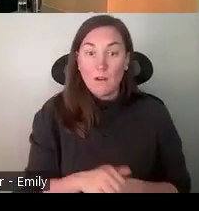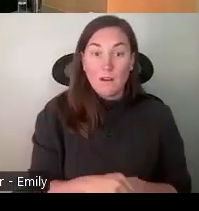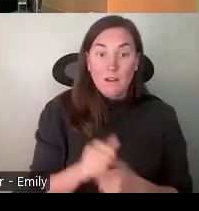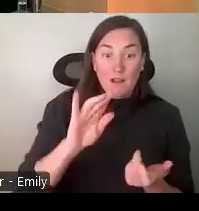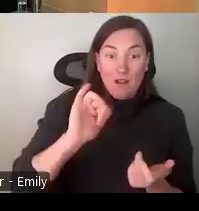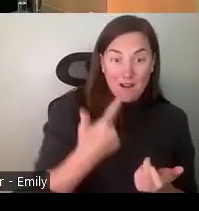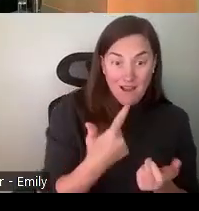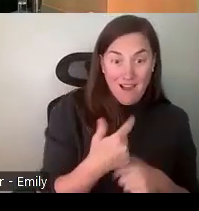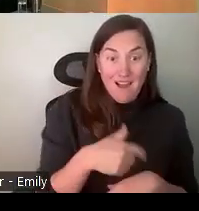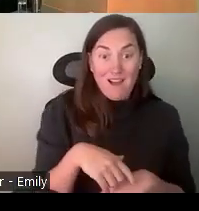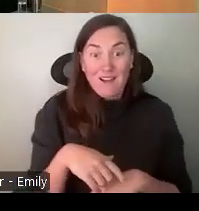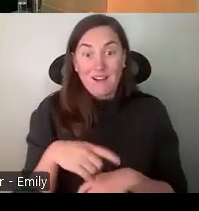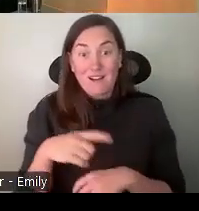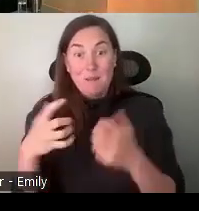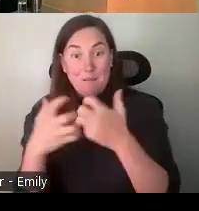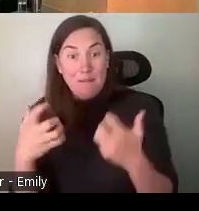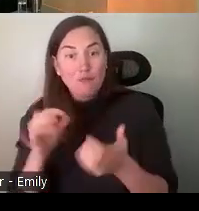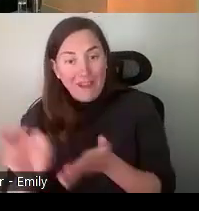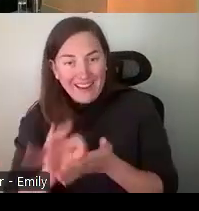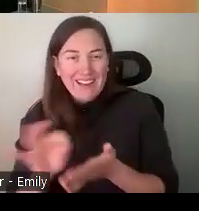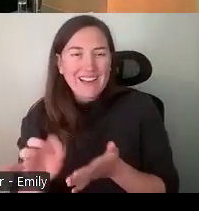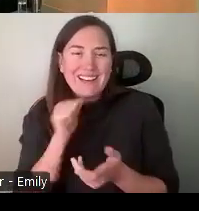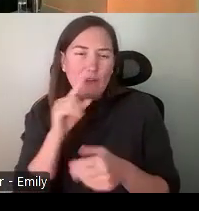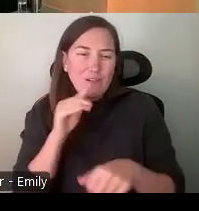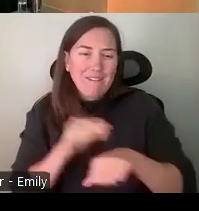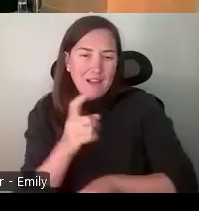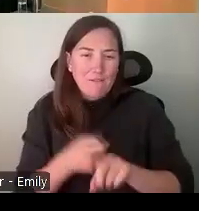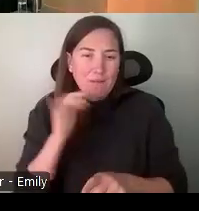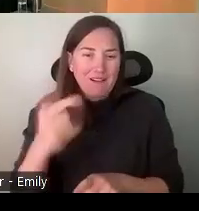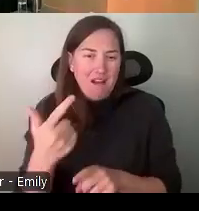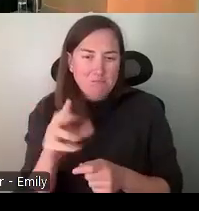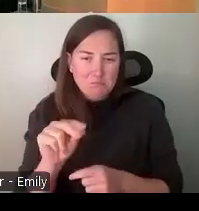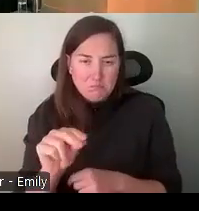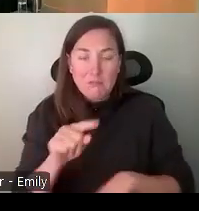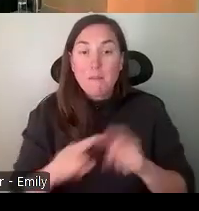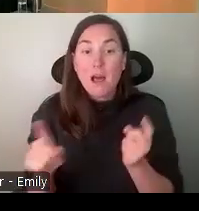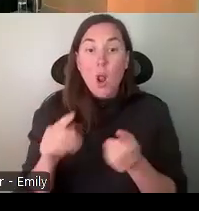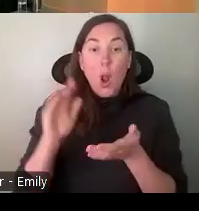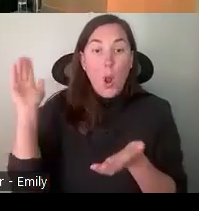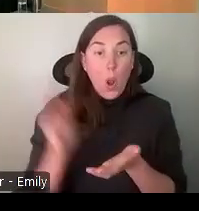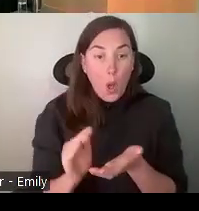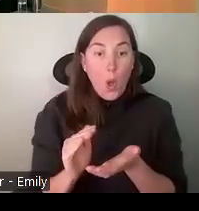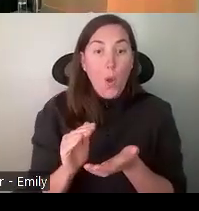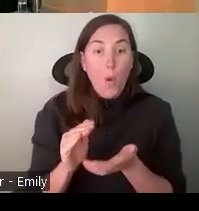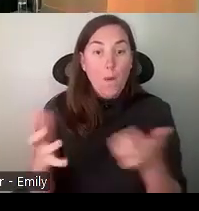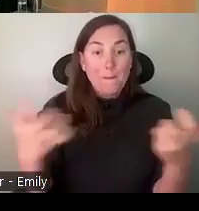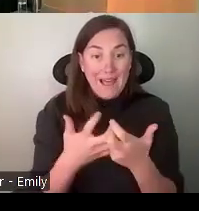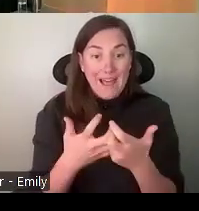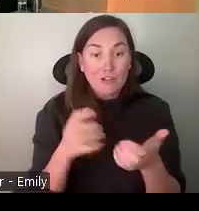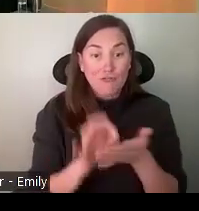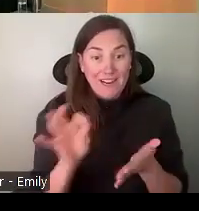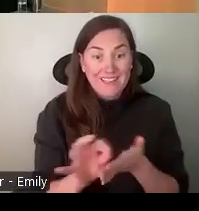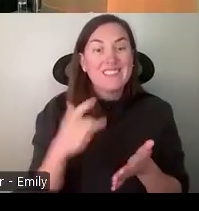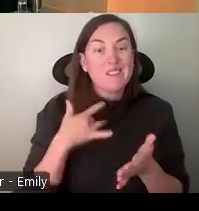on in the mismatch condition. However, lower match ratings were significantly associated with worse working